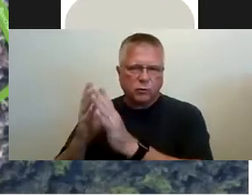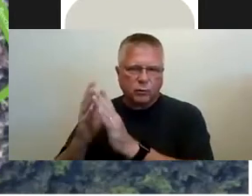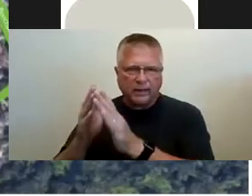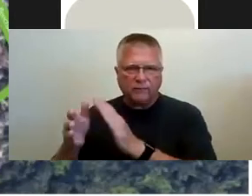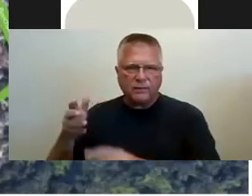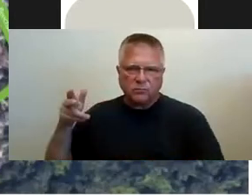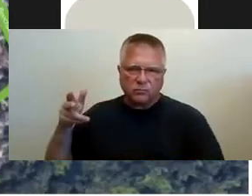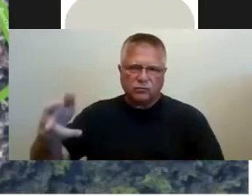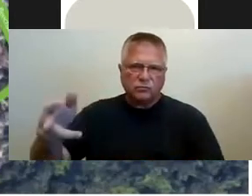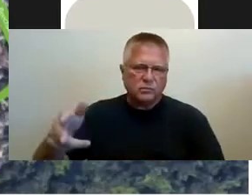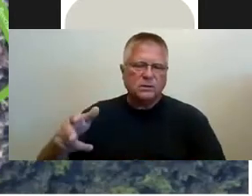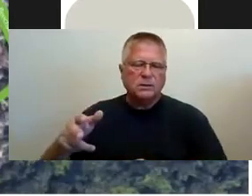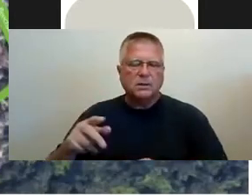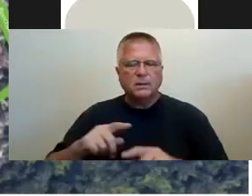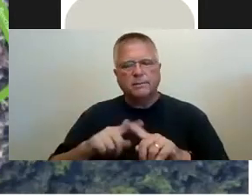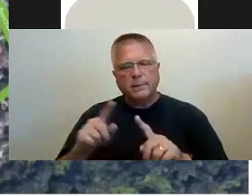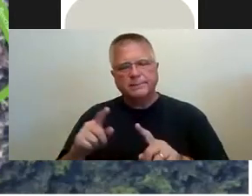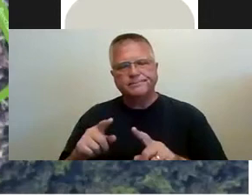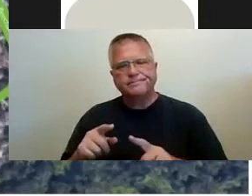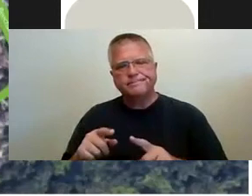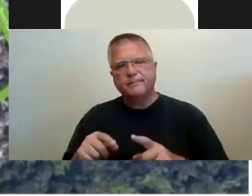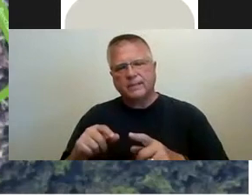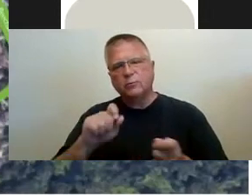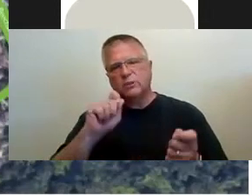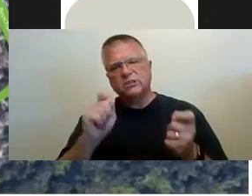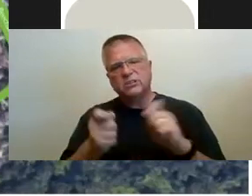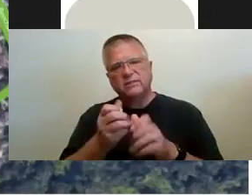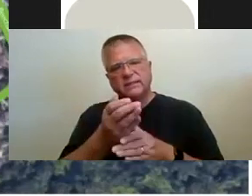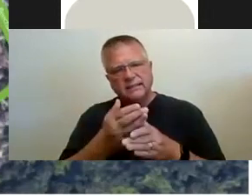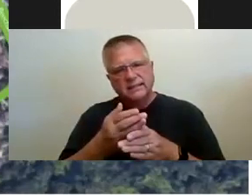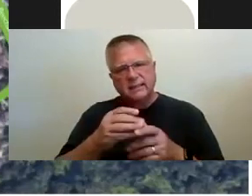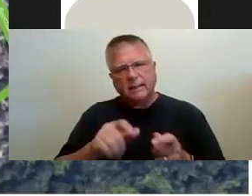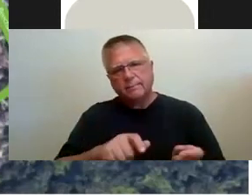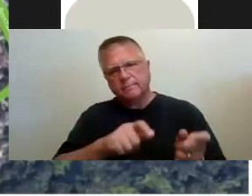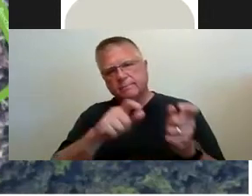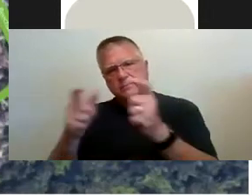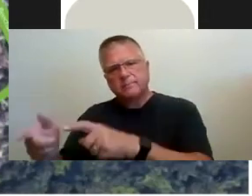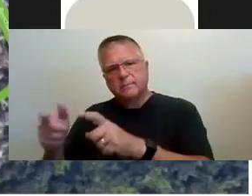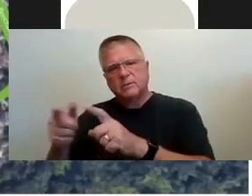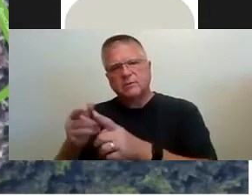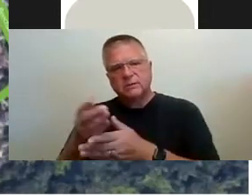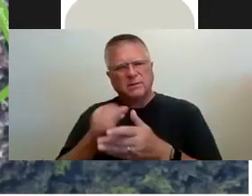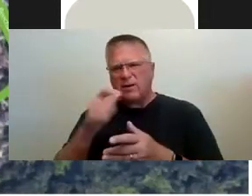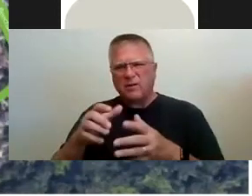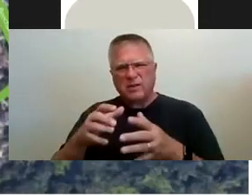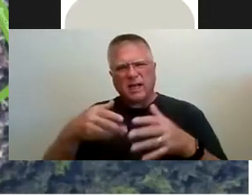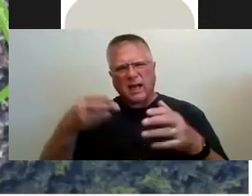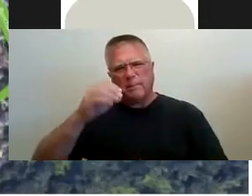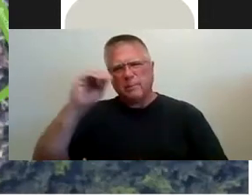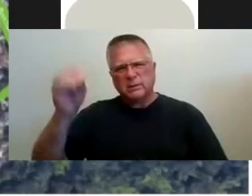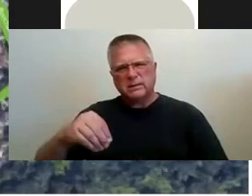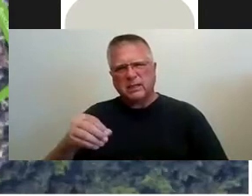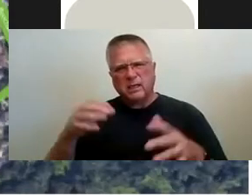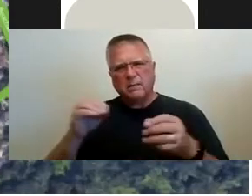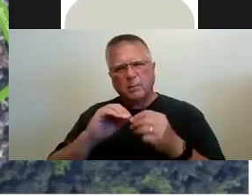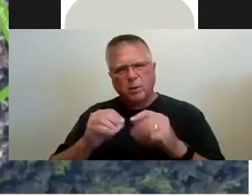of movement. So it would shift, you know, some portion, I don't think a significant number, but it